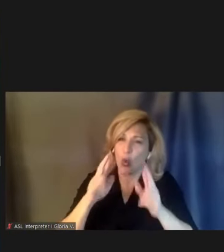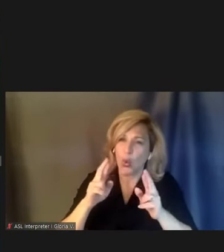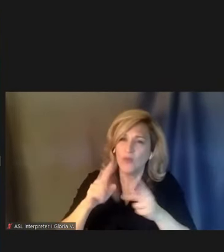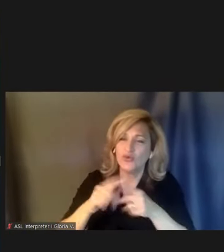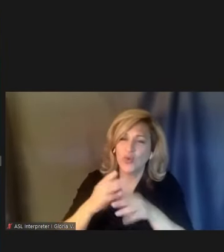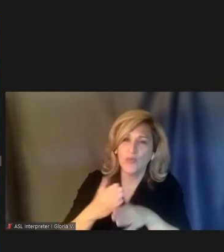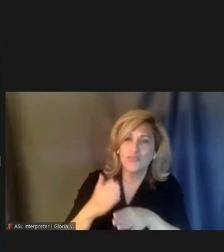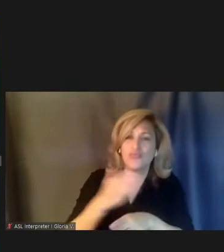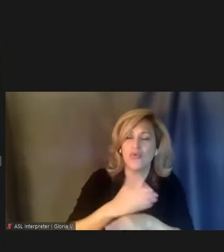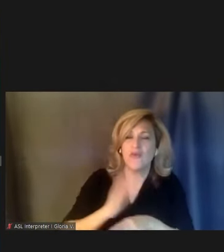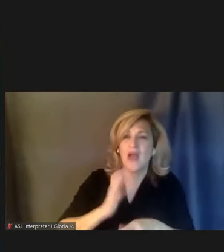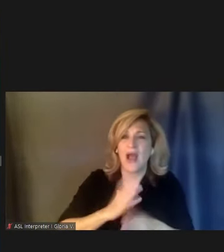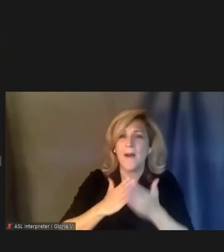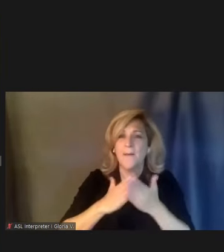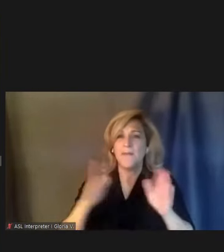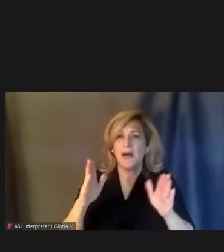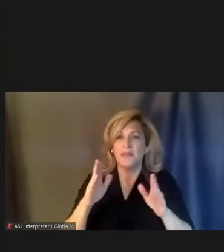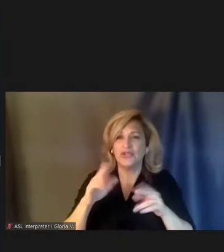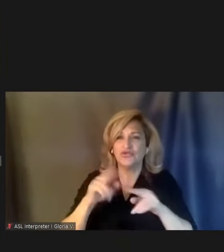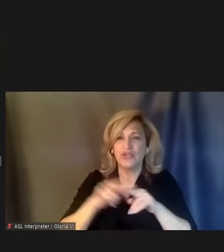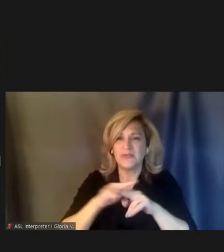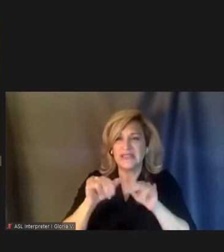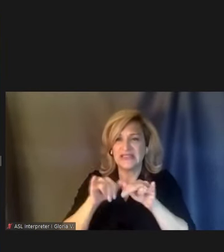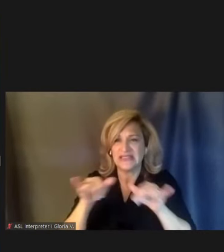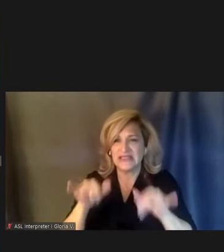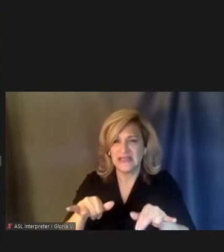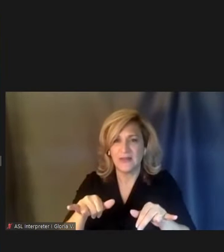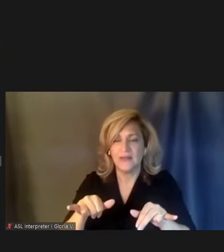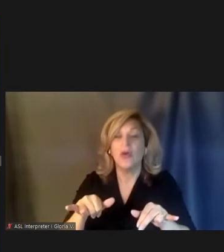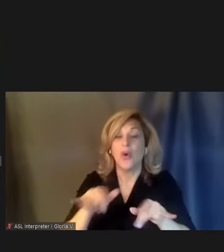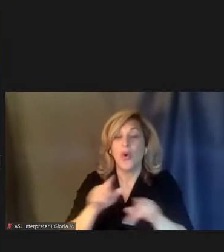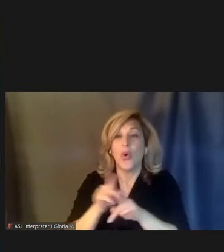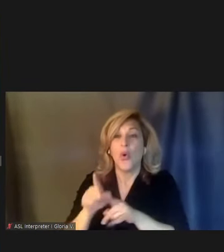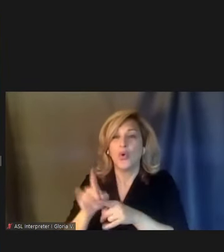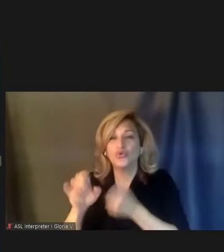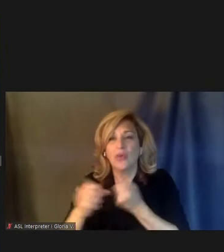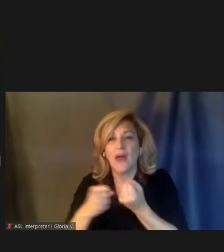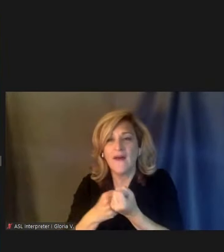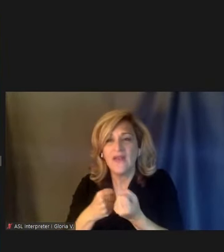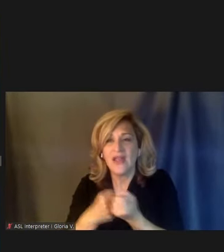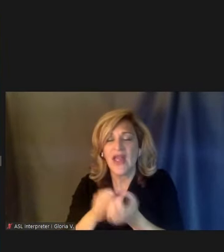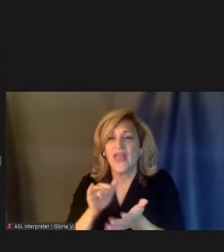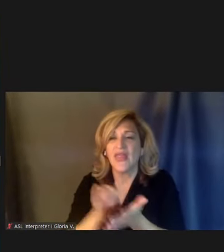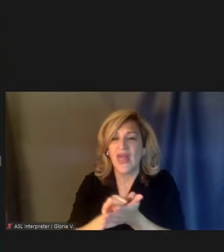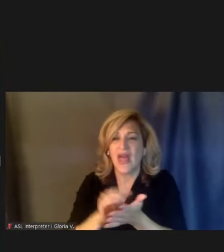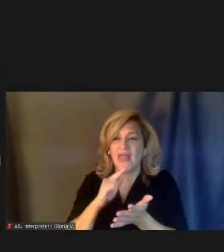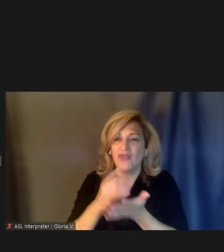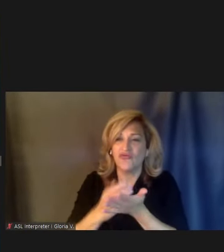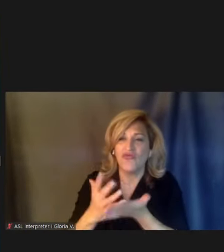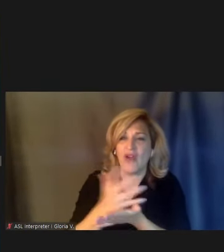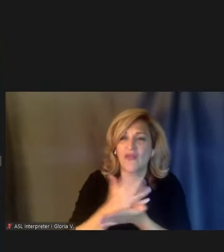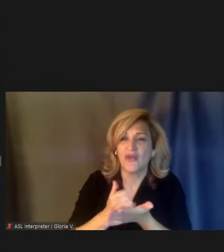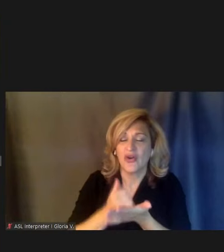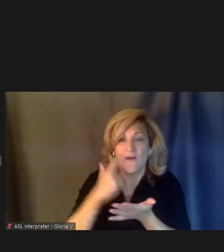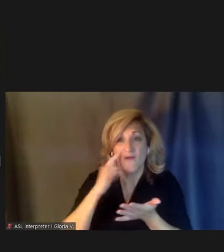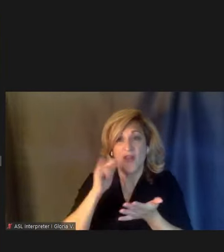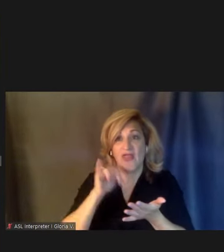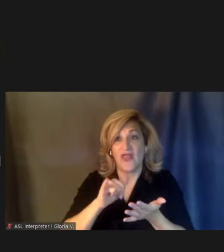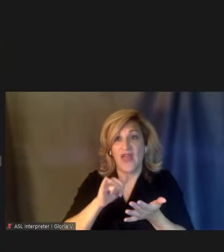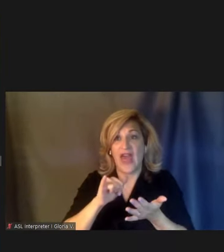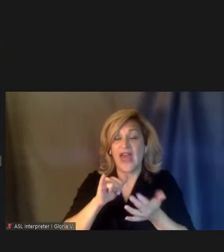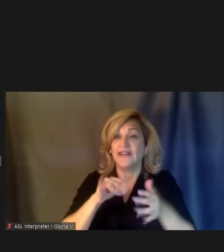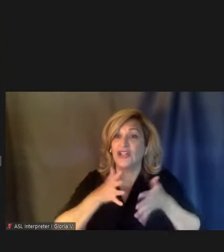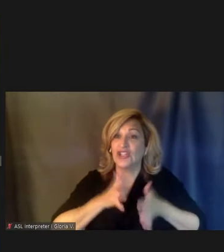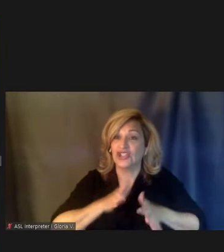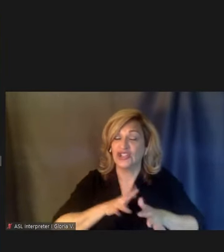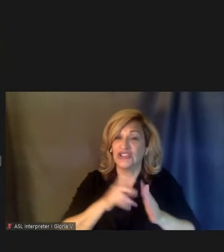public transportation system. And we also advocate that the revenue gained from congestion pricing goes to